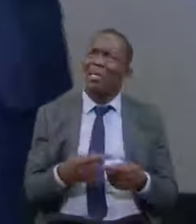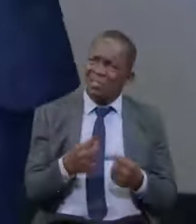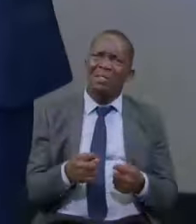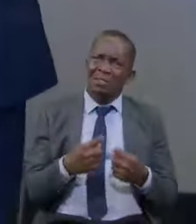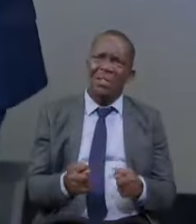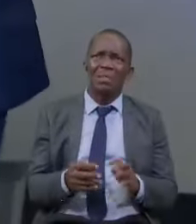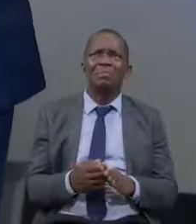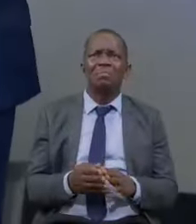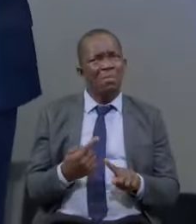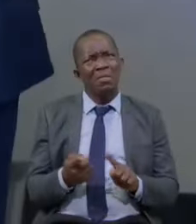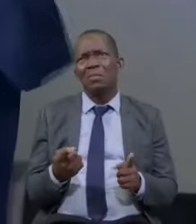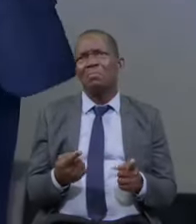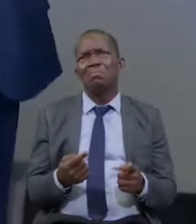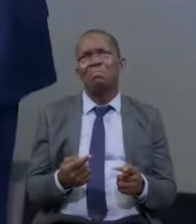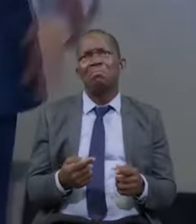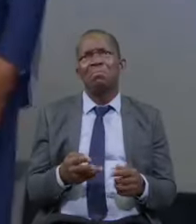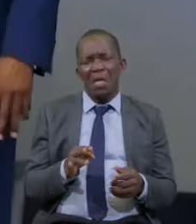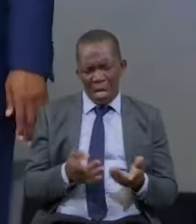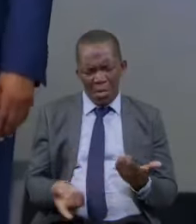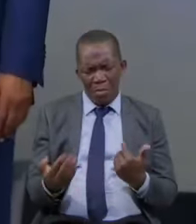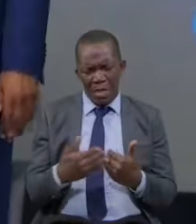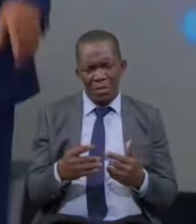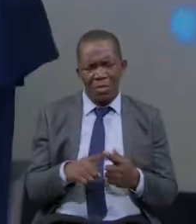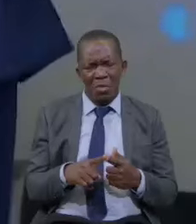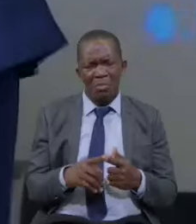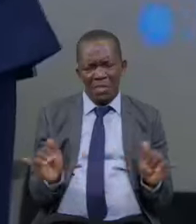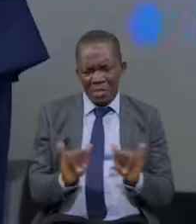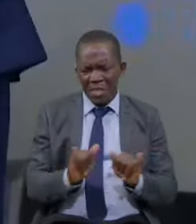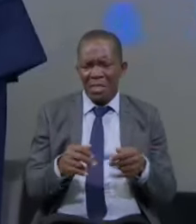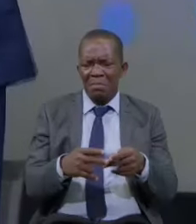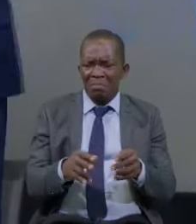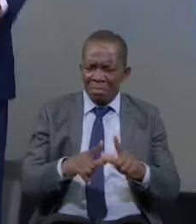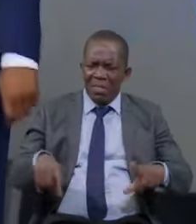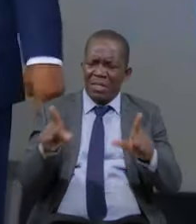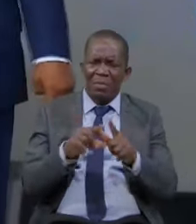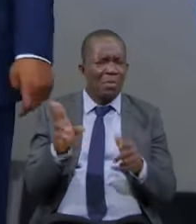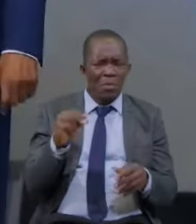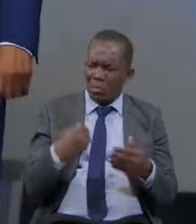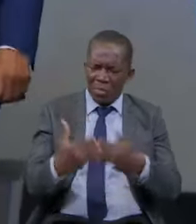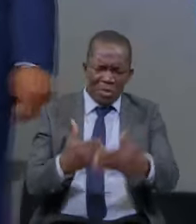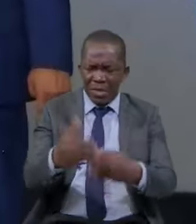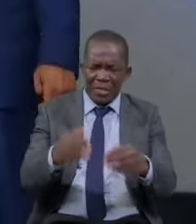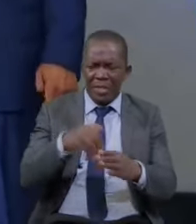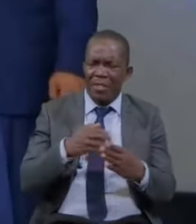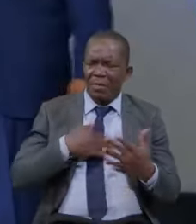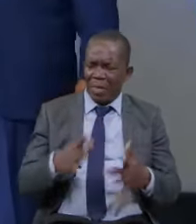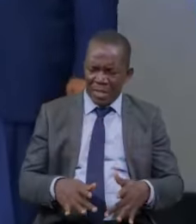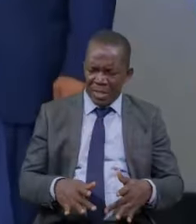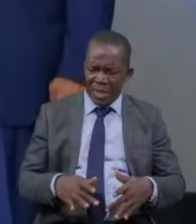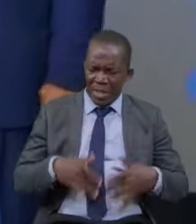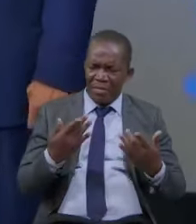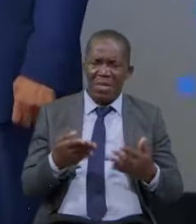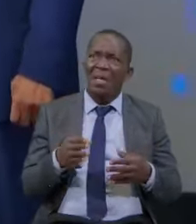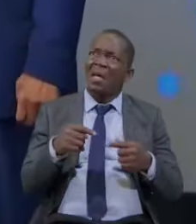to square one. No progress in my life. Enemies will not allow me. You are the one